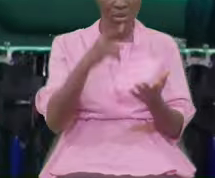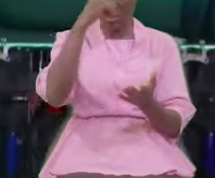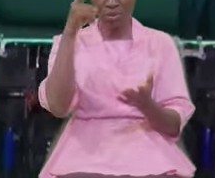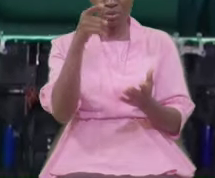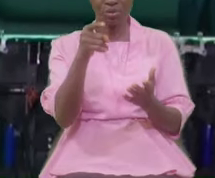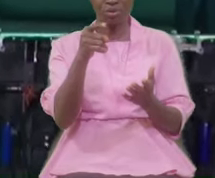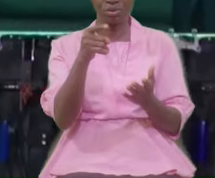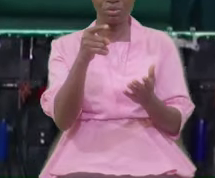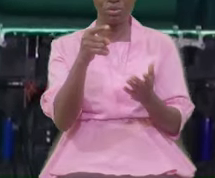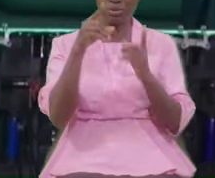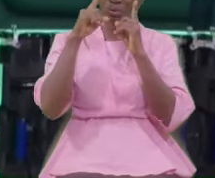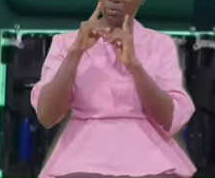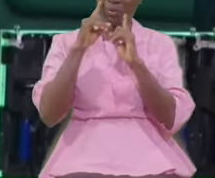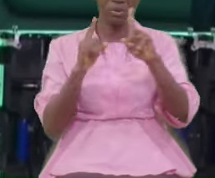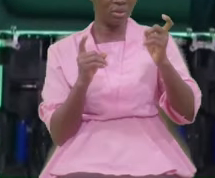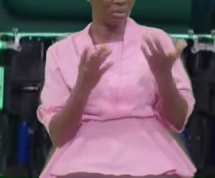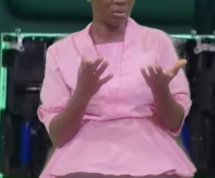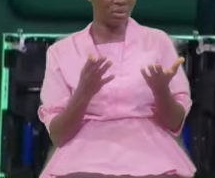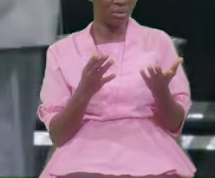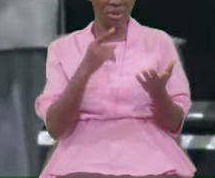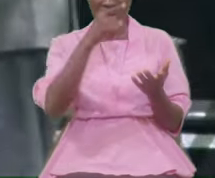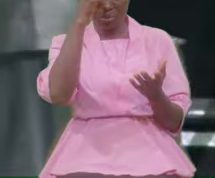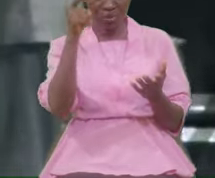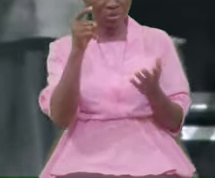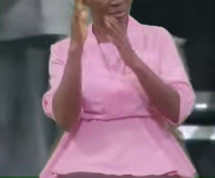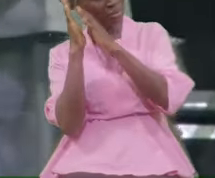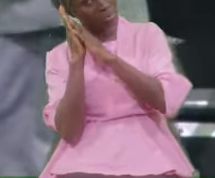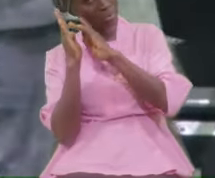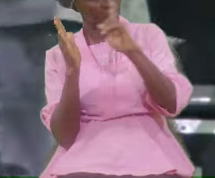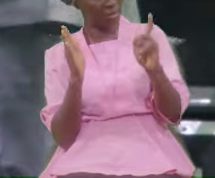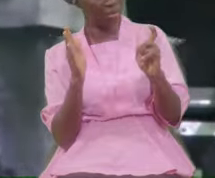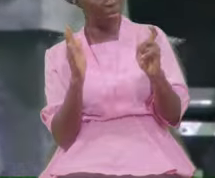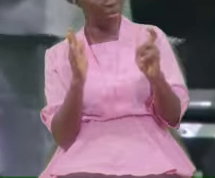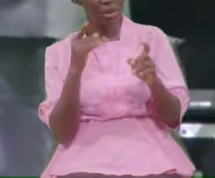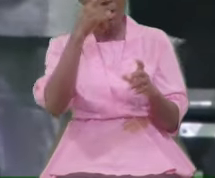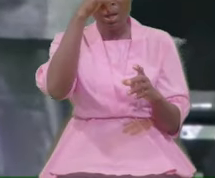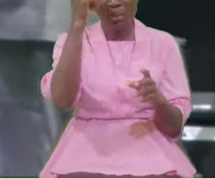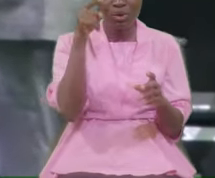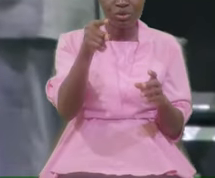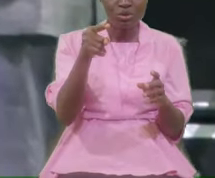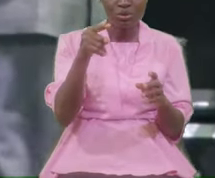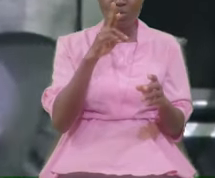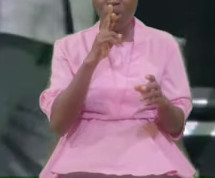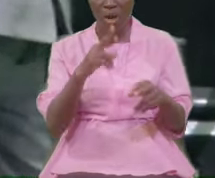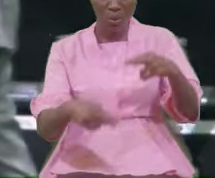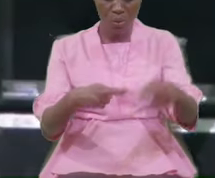kay ka kayag ka